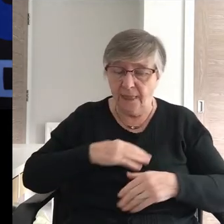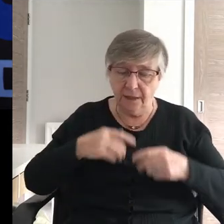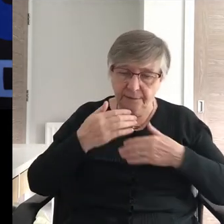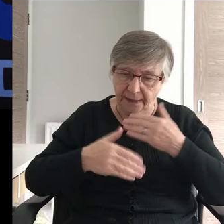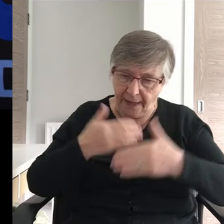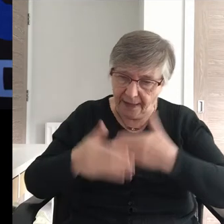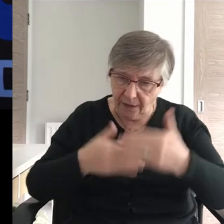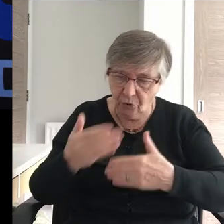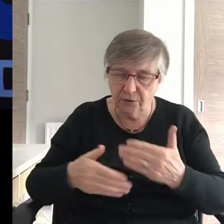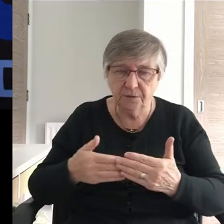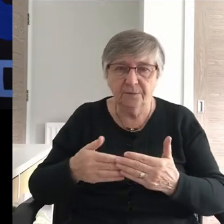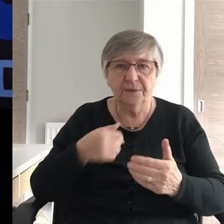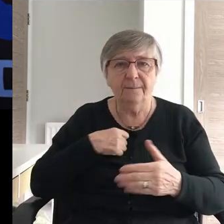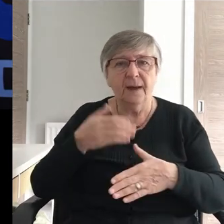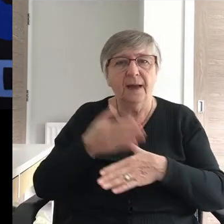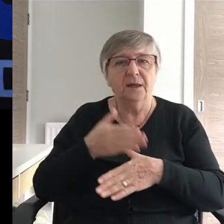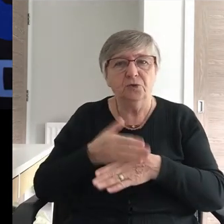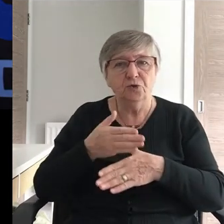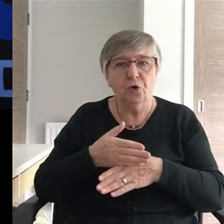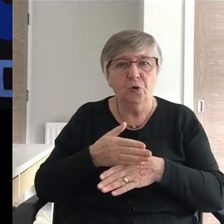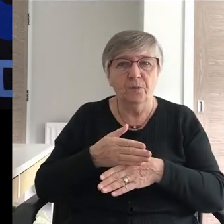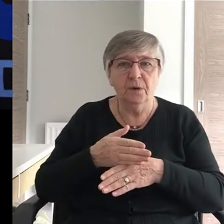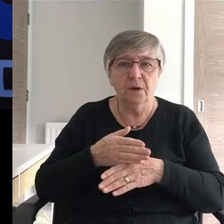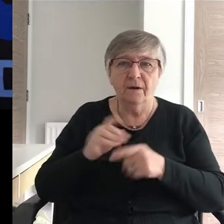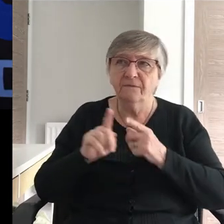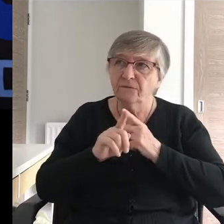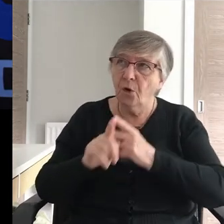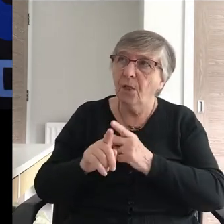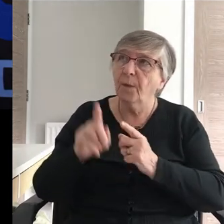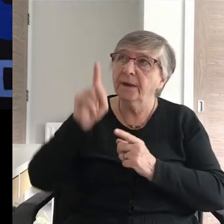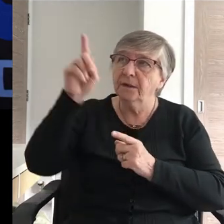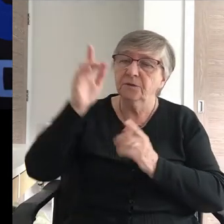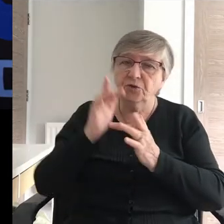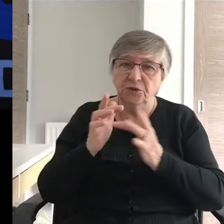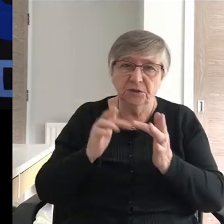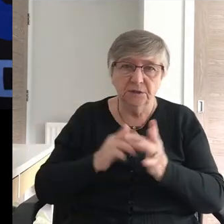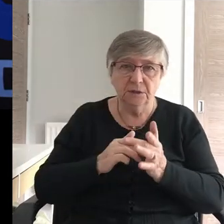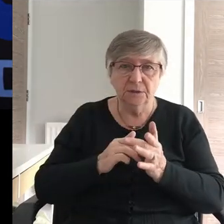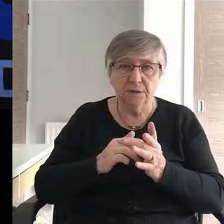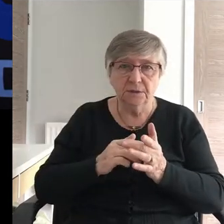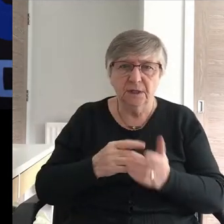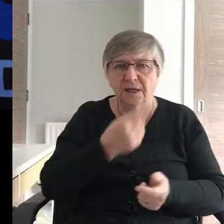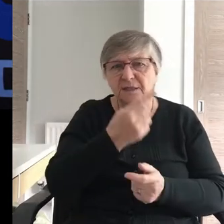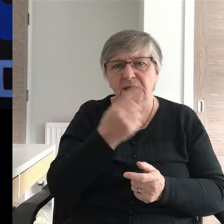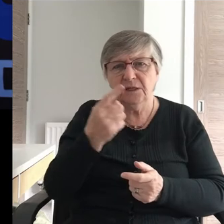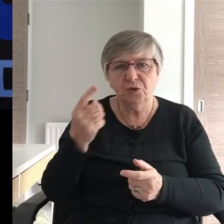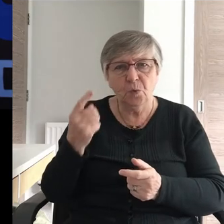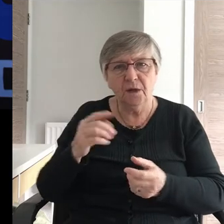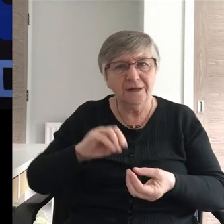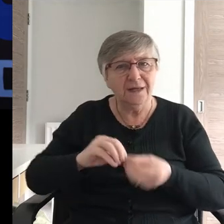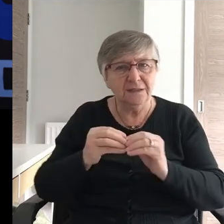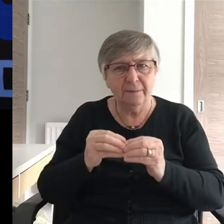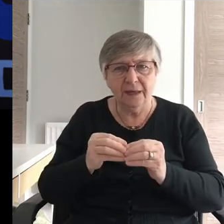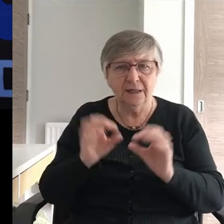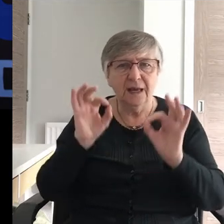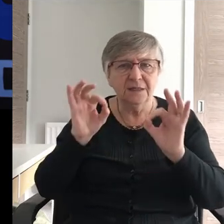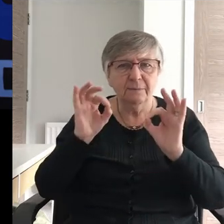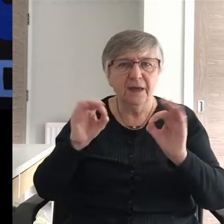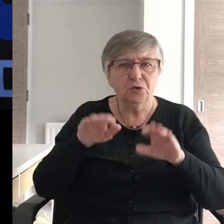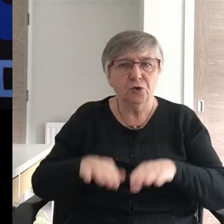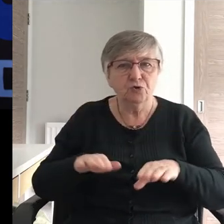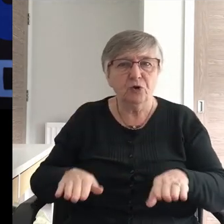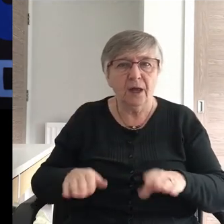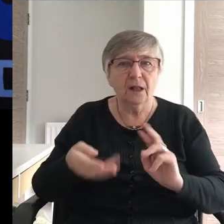job, our calling, as his disciples? As each of us is created as a unique child of